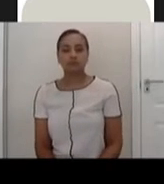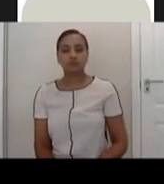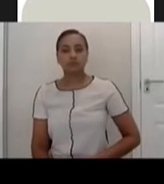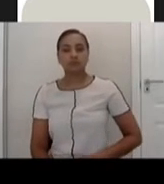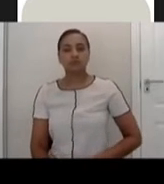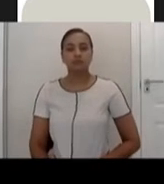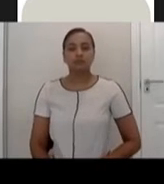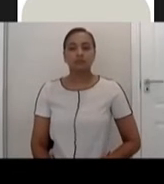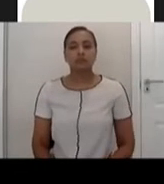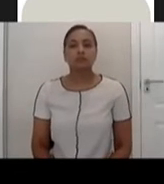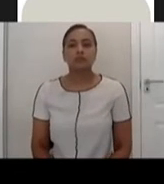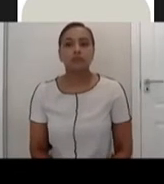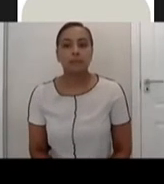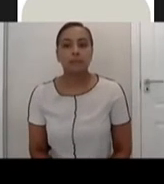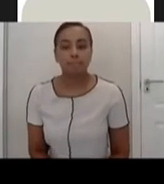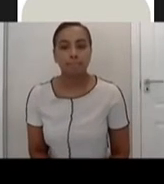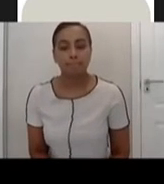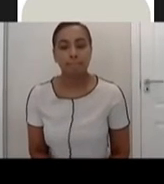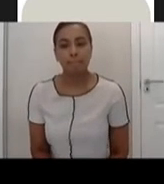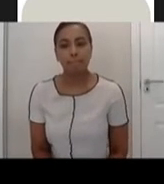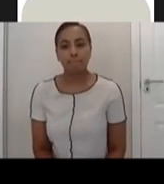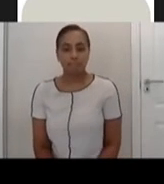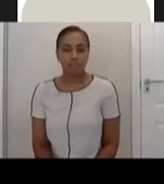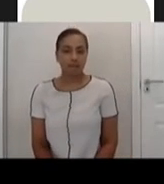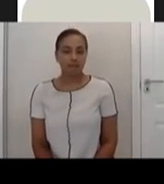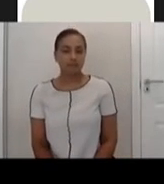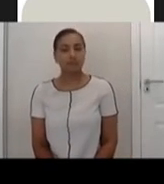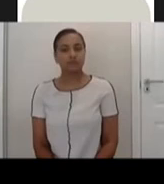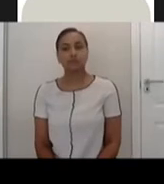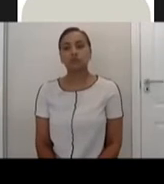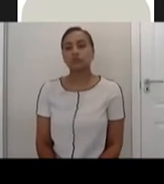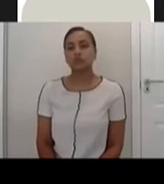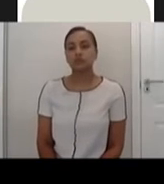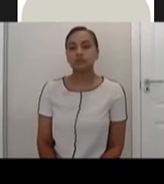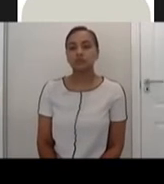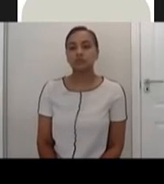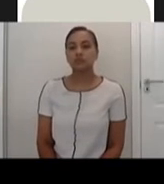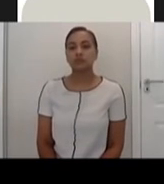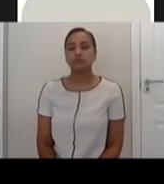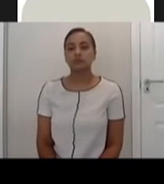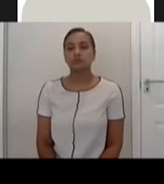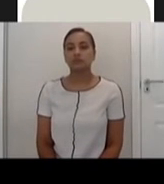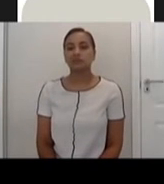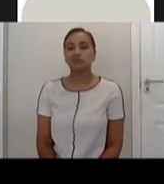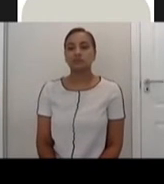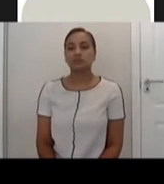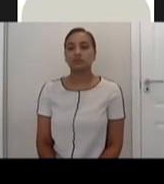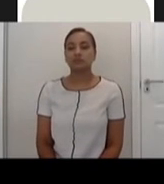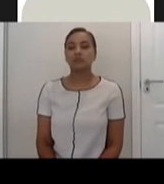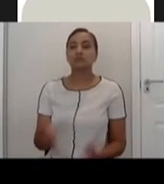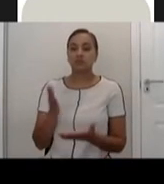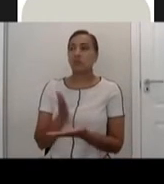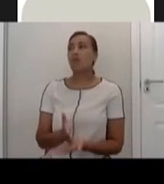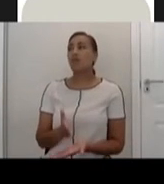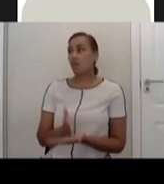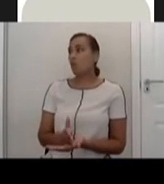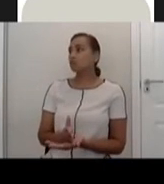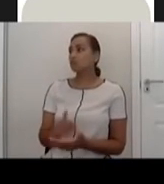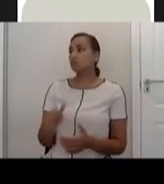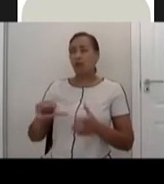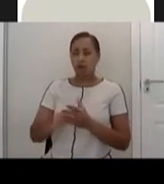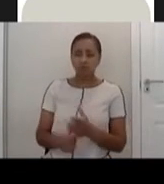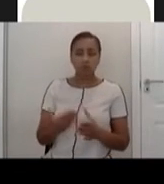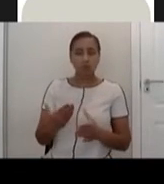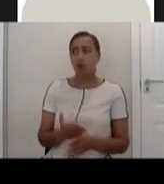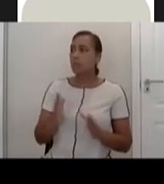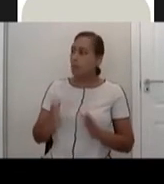to know, and I guess you know, I guess we can't underestimate the work that needs to continue, because I think, you know, like we said,